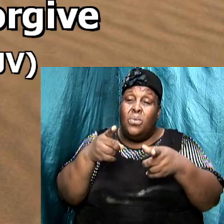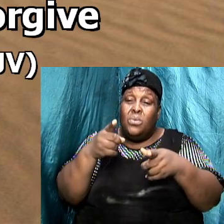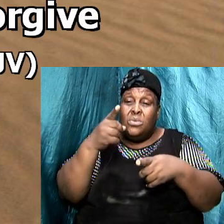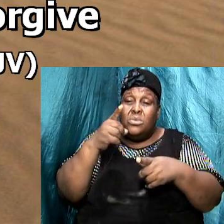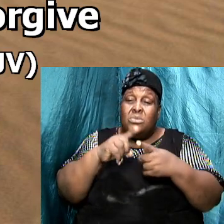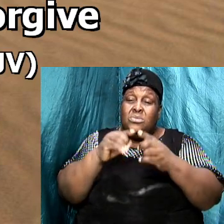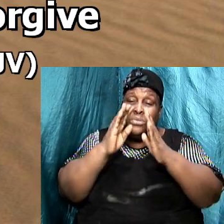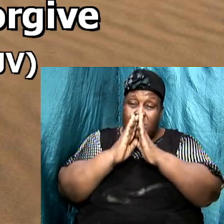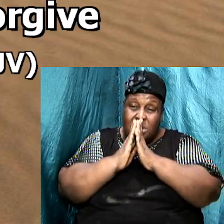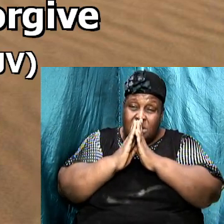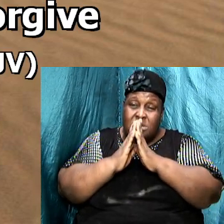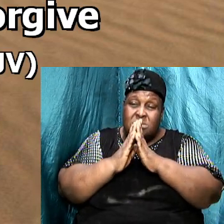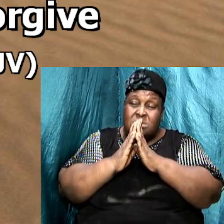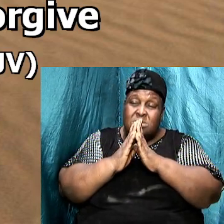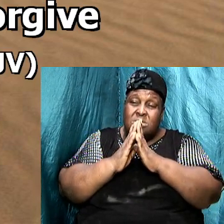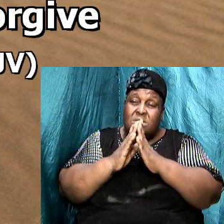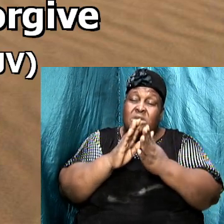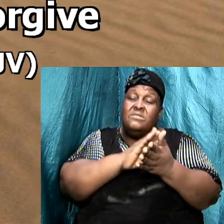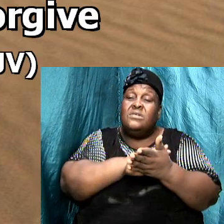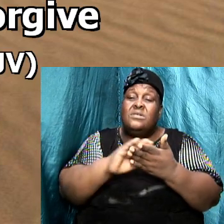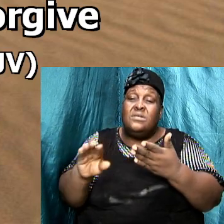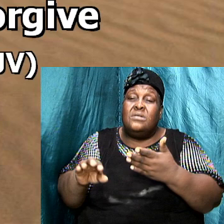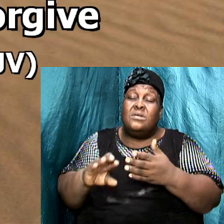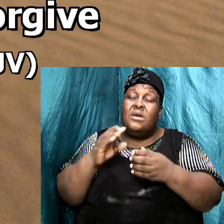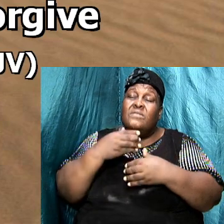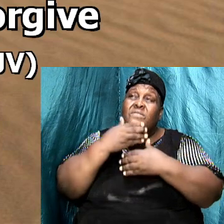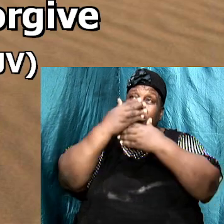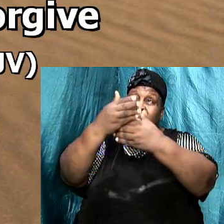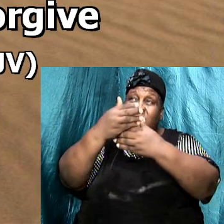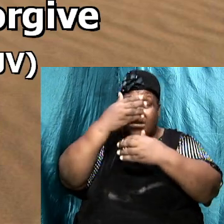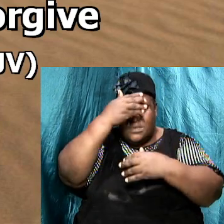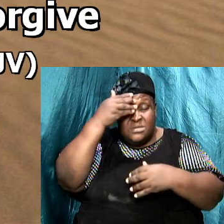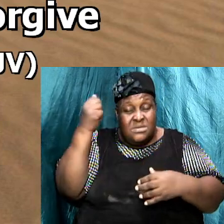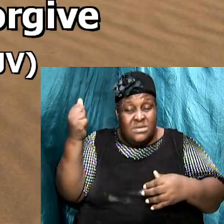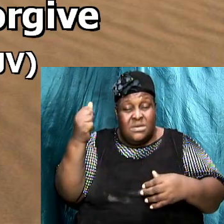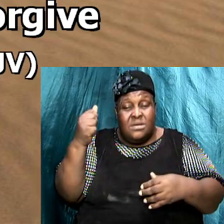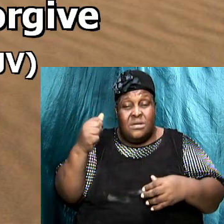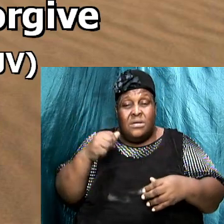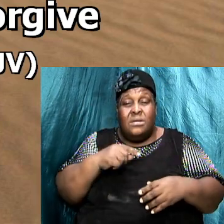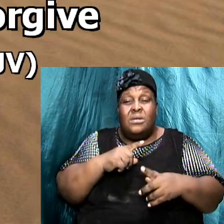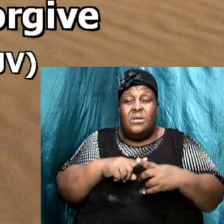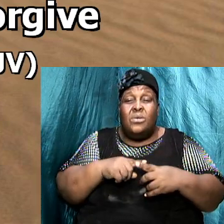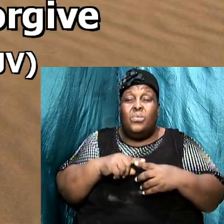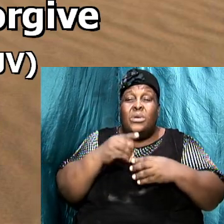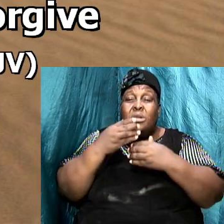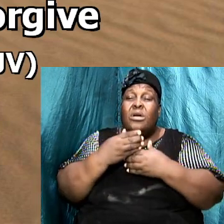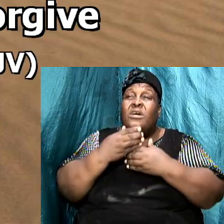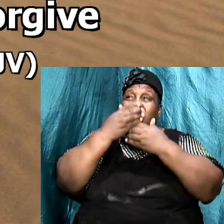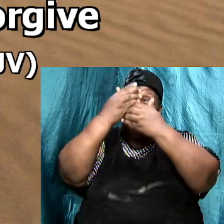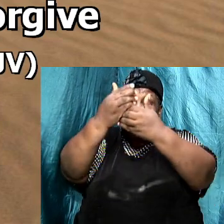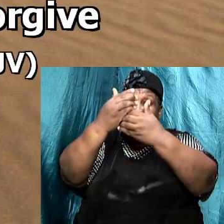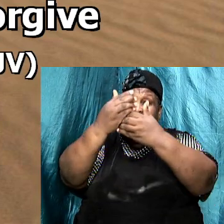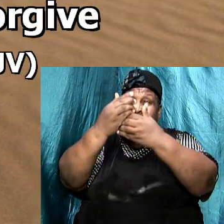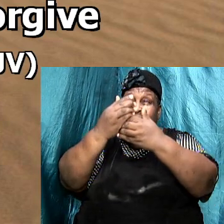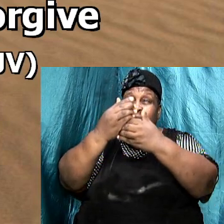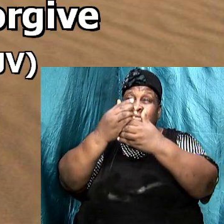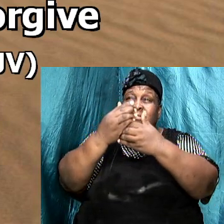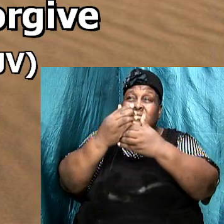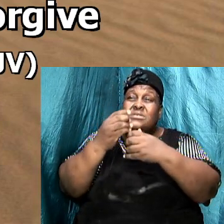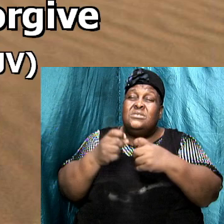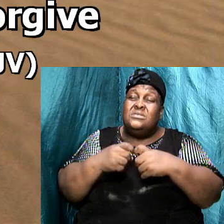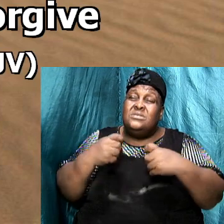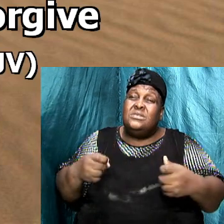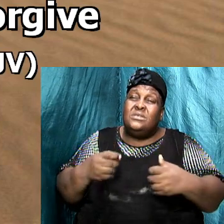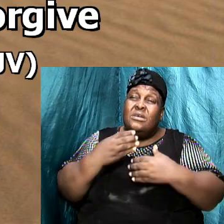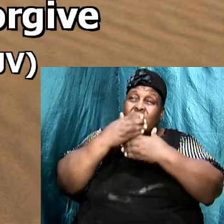forgiveness. He that confess them and forsake them. But when we confess them, we must confess them to God. When